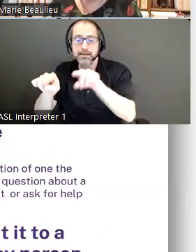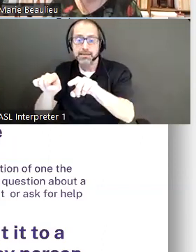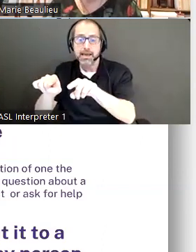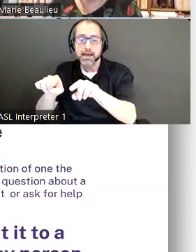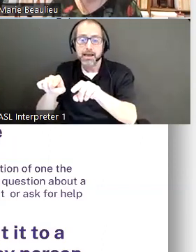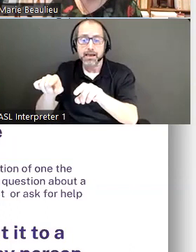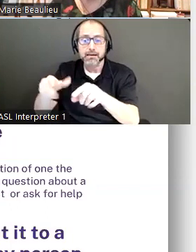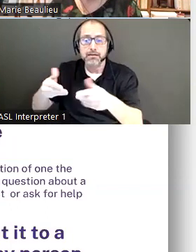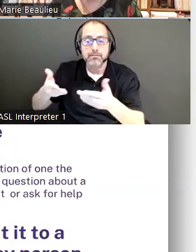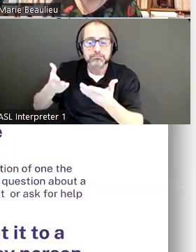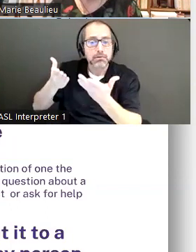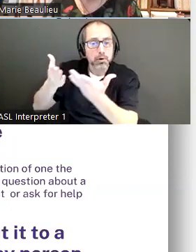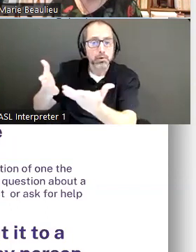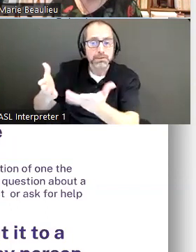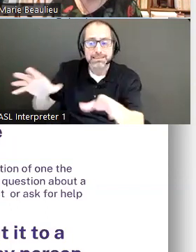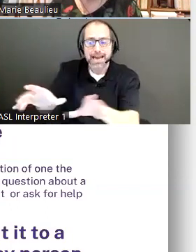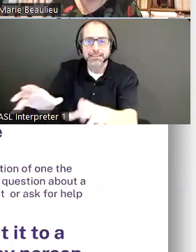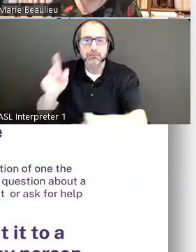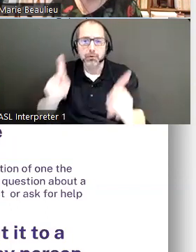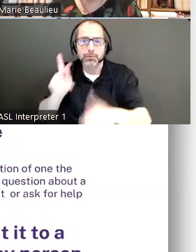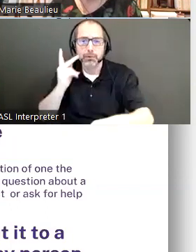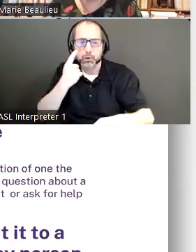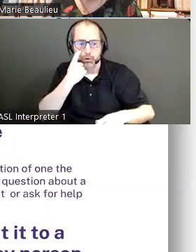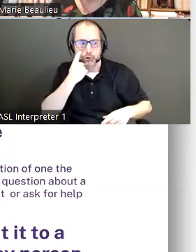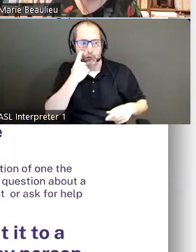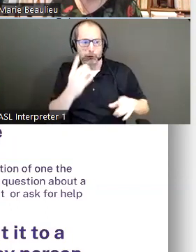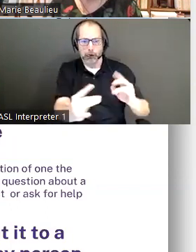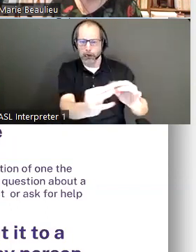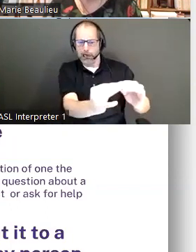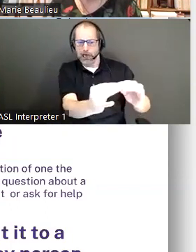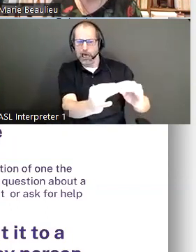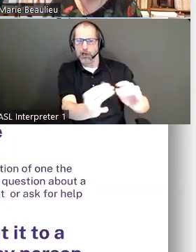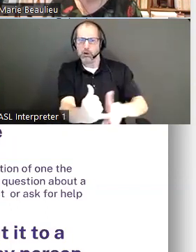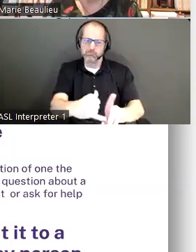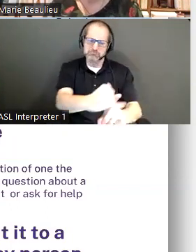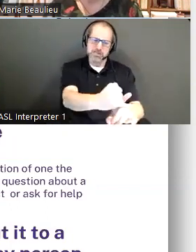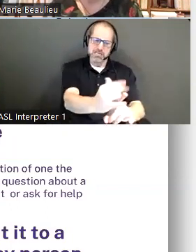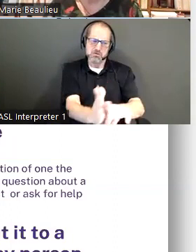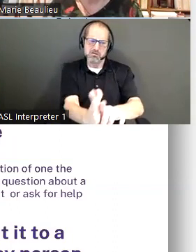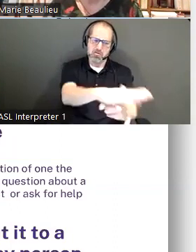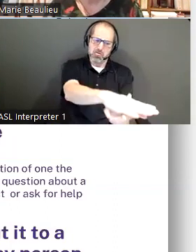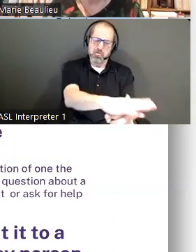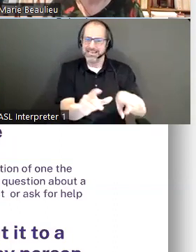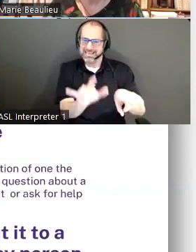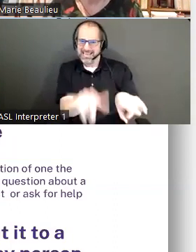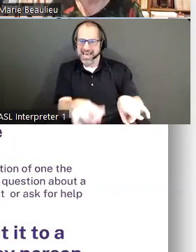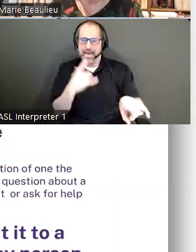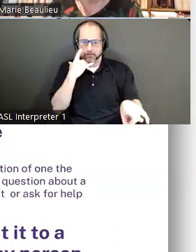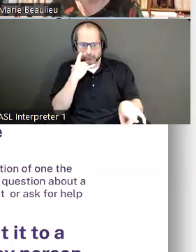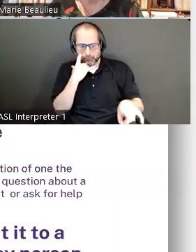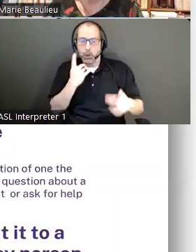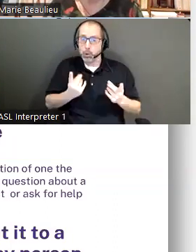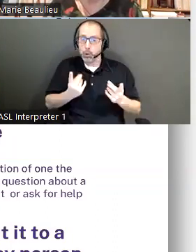action to witnesses of intolerance. So what can we do when we witness a situation of intolerance? So you